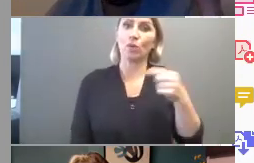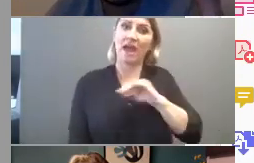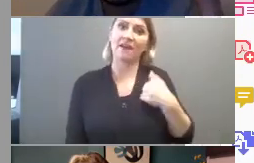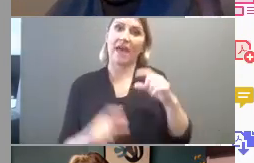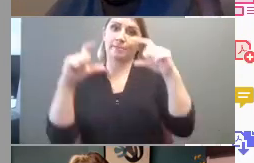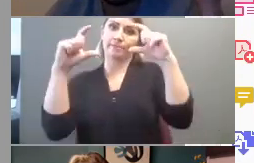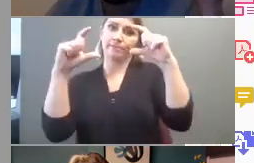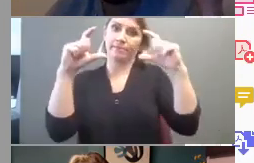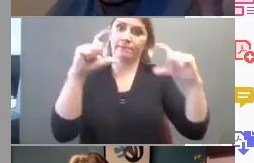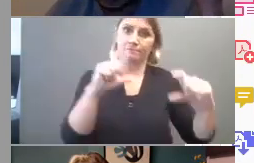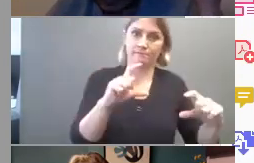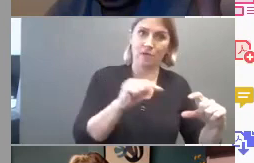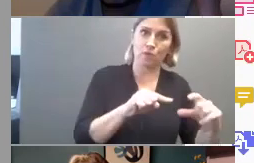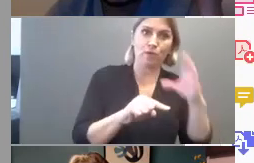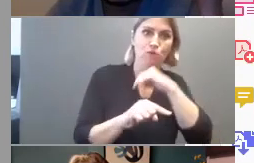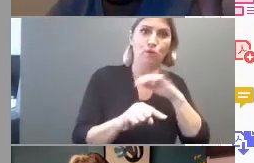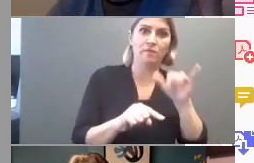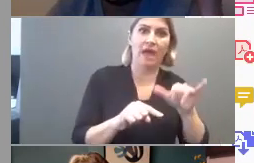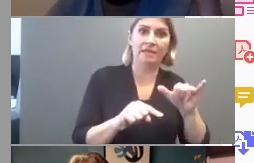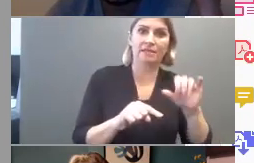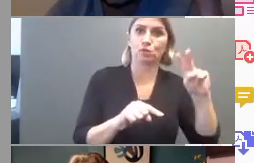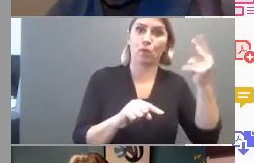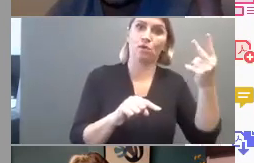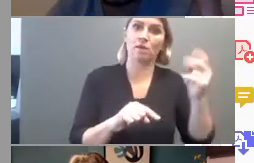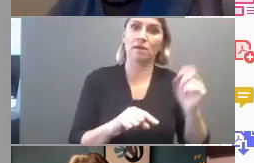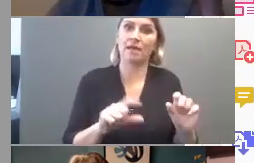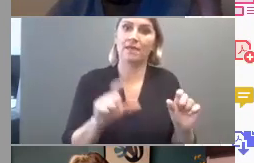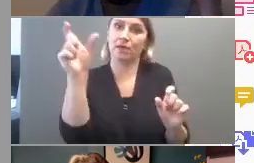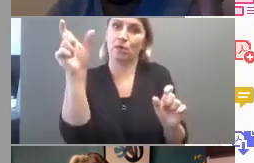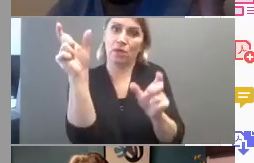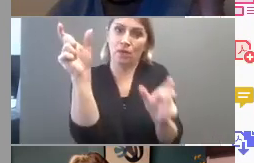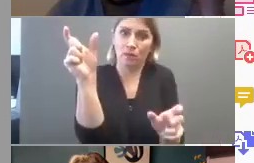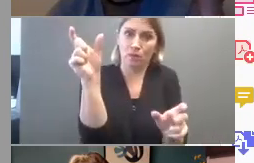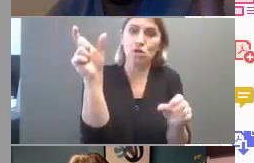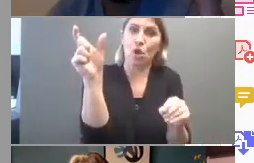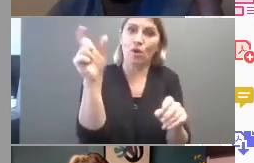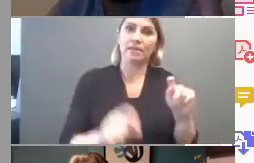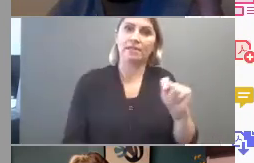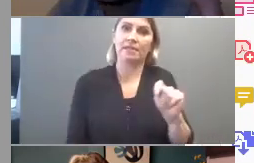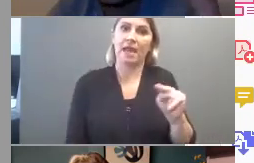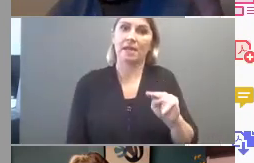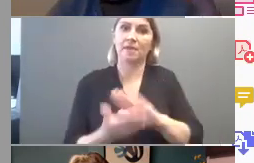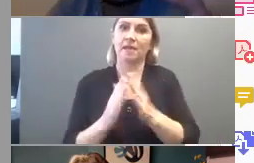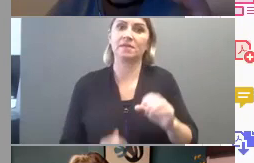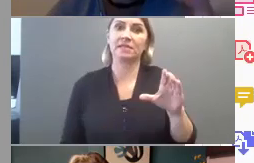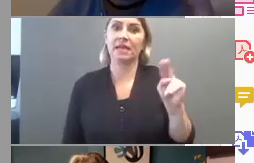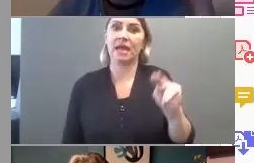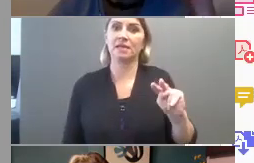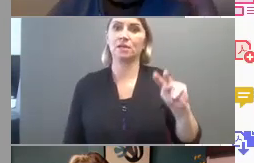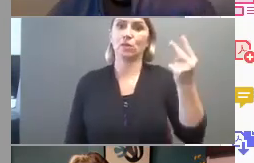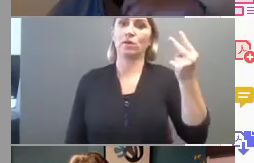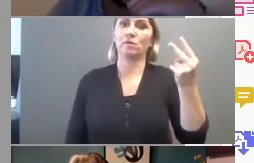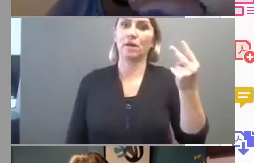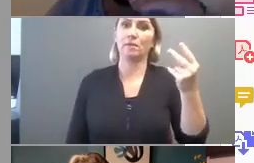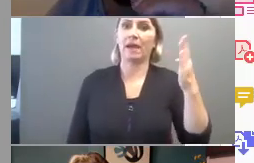and we assume that it is Cn squared. So we have Cn by 4 squared. So Tn by 4 becomes Cn squared by